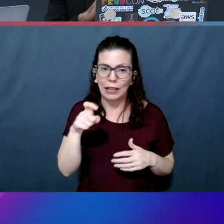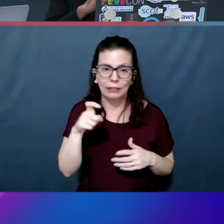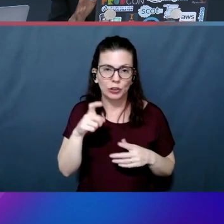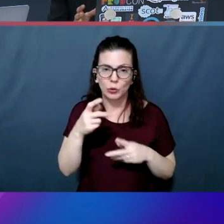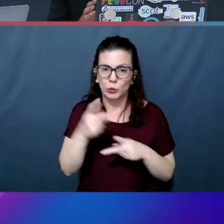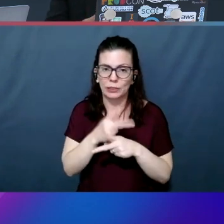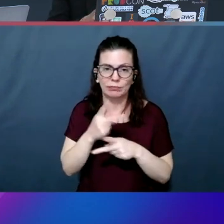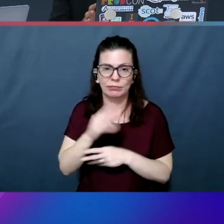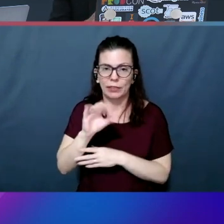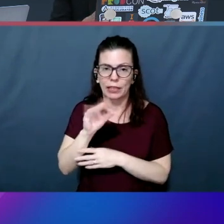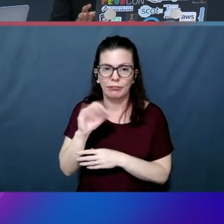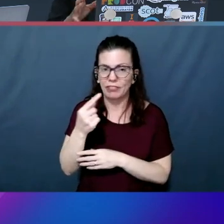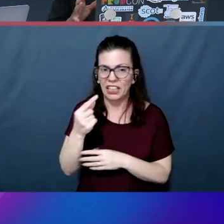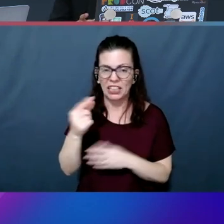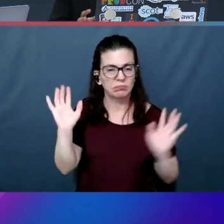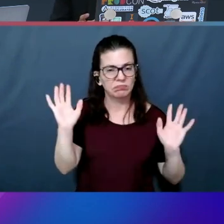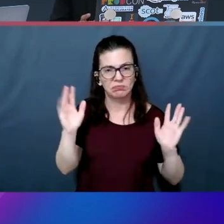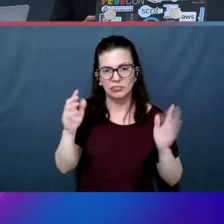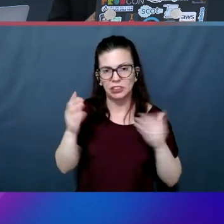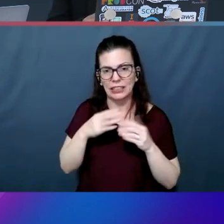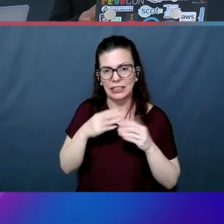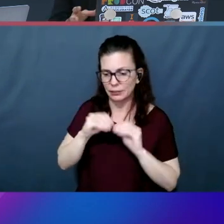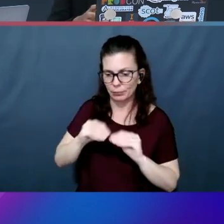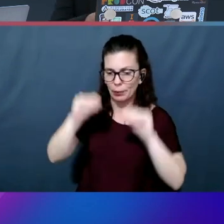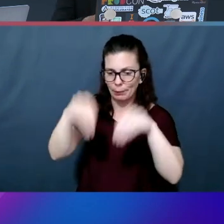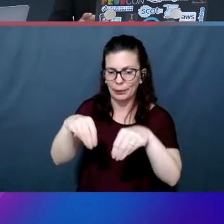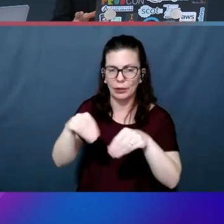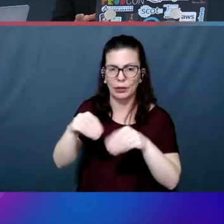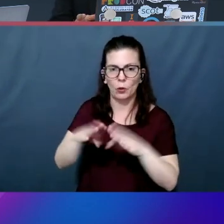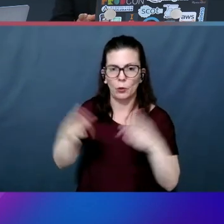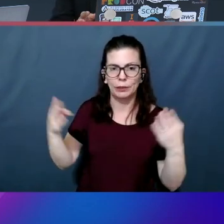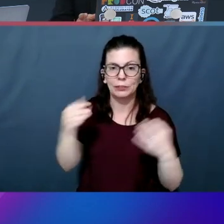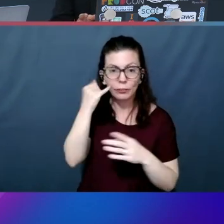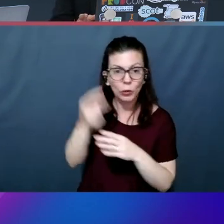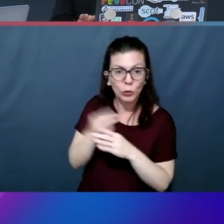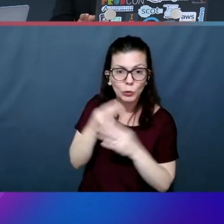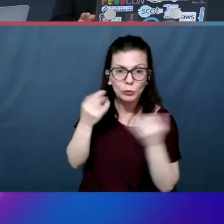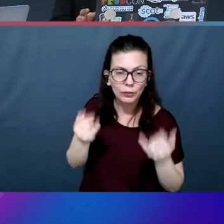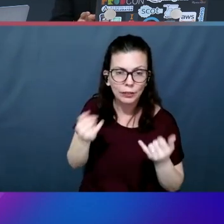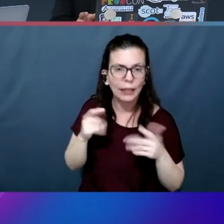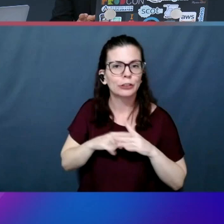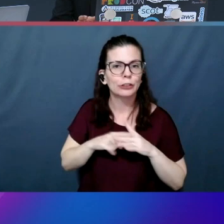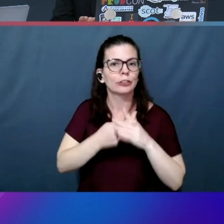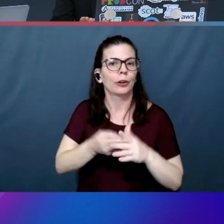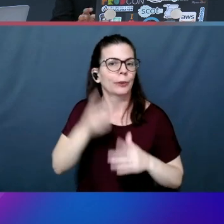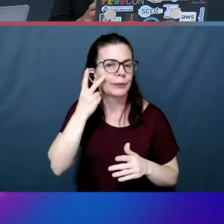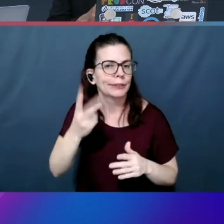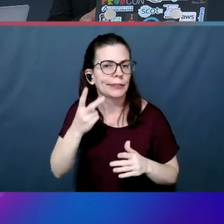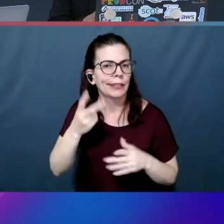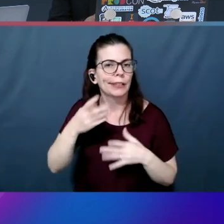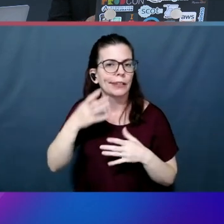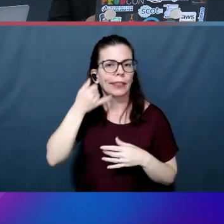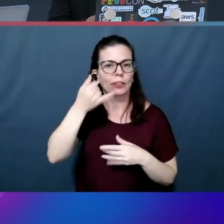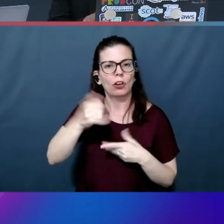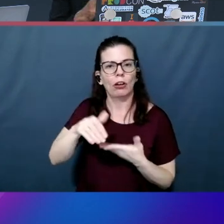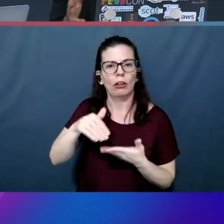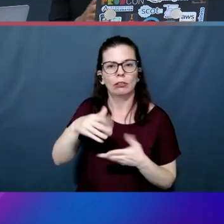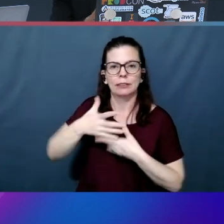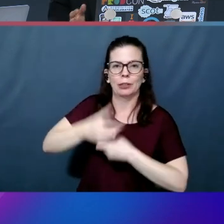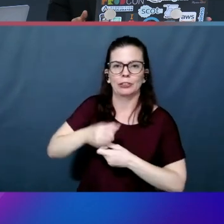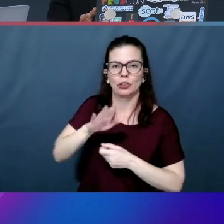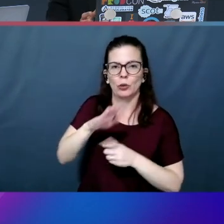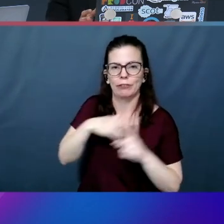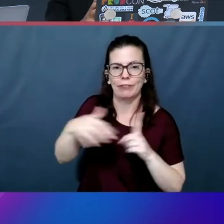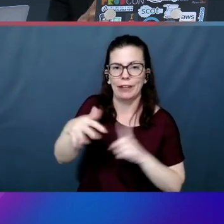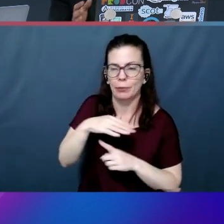box. So as long as you're using contact lens today, you should already have started seeing call summarizations in your environment. Wow. And if you